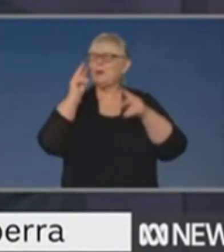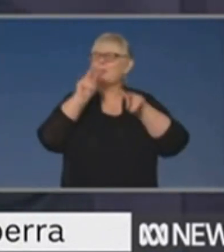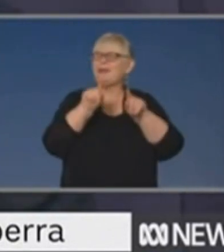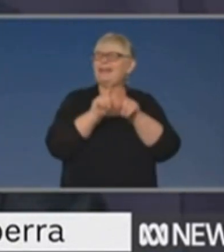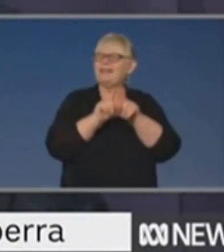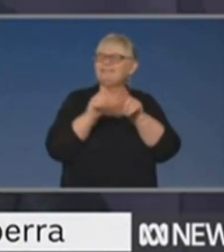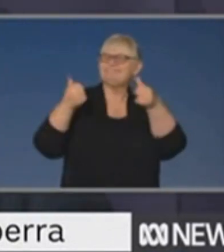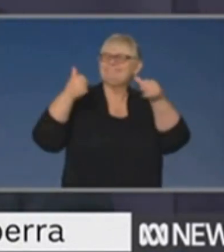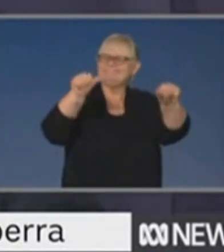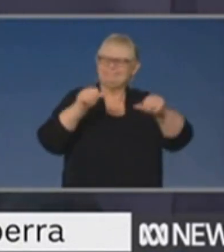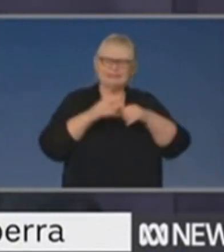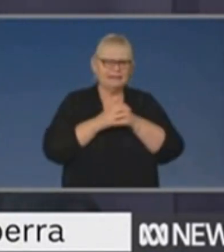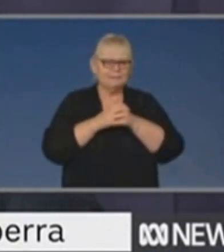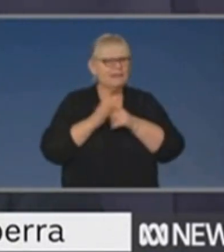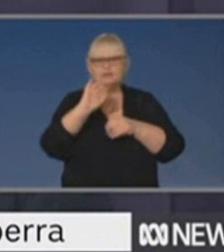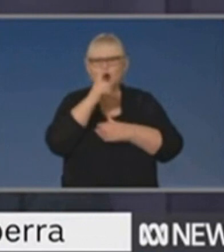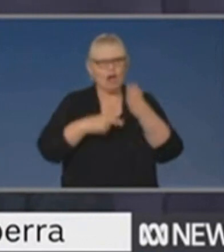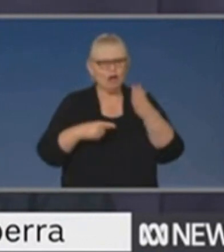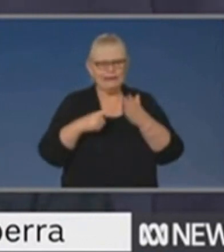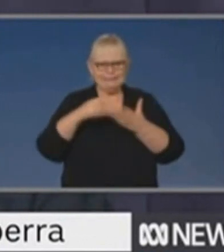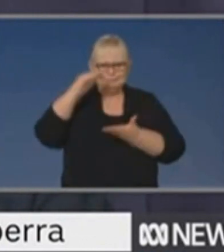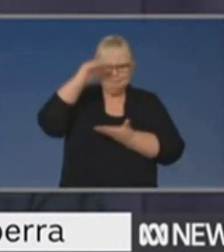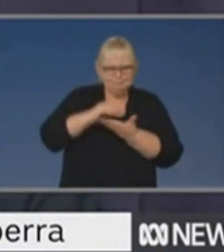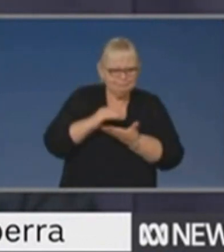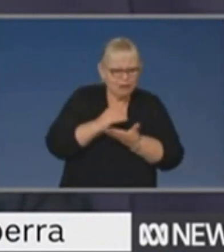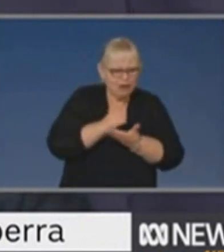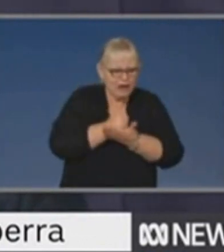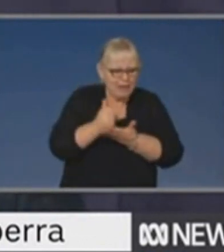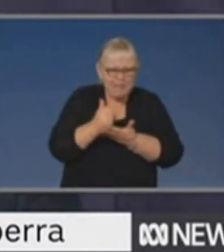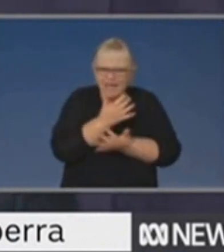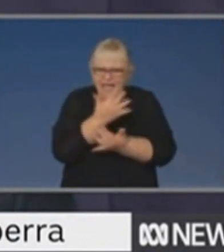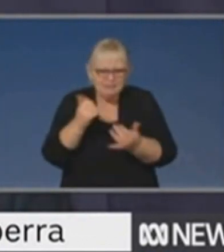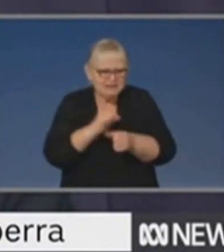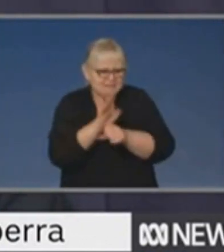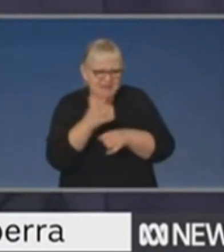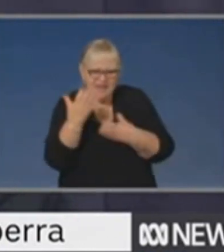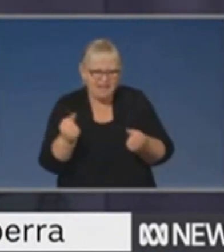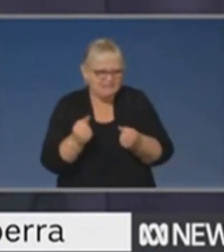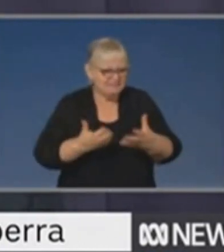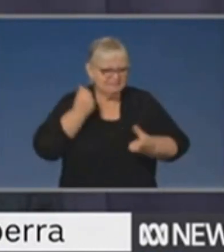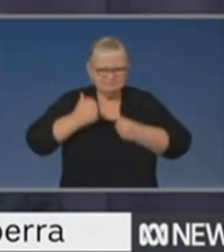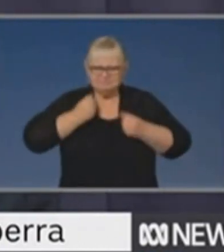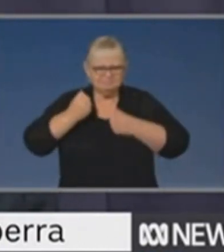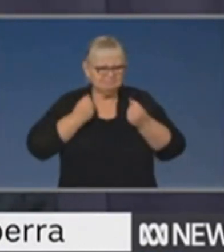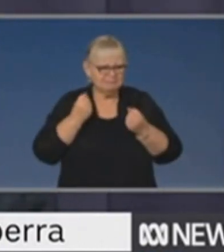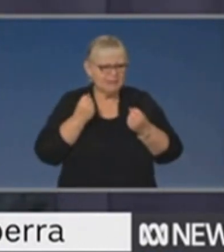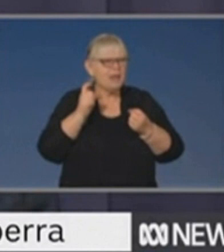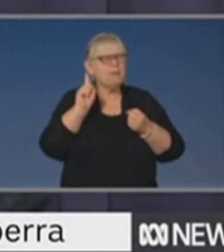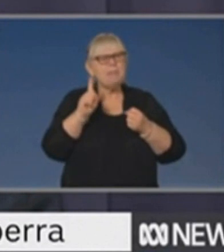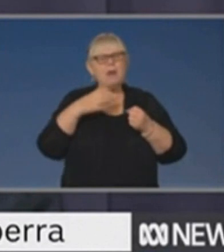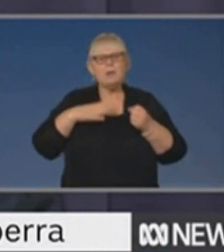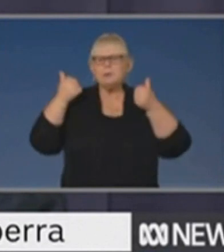It doesn't just look like having a low number of cases. That's welcome. But if we were to consider our